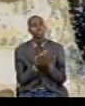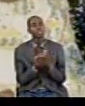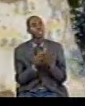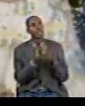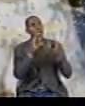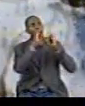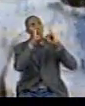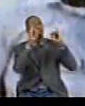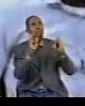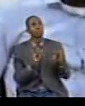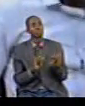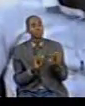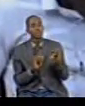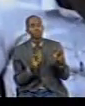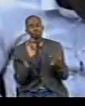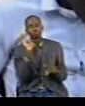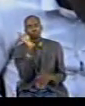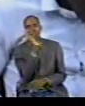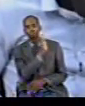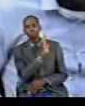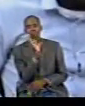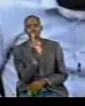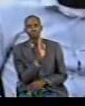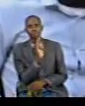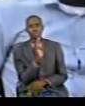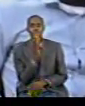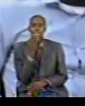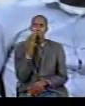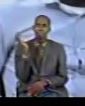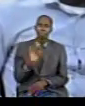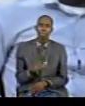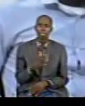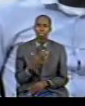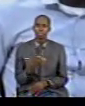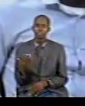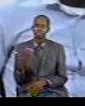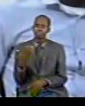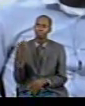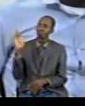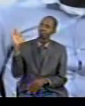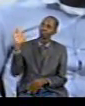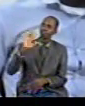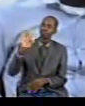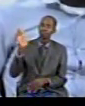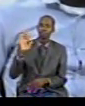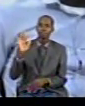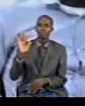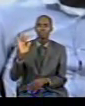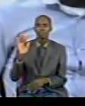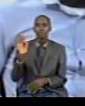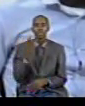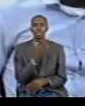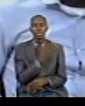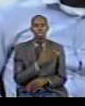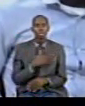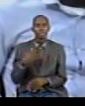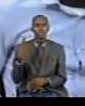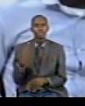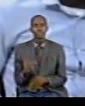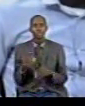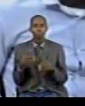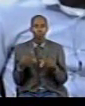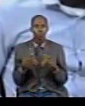bye-bye. Evil, bye-bye. Wickedness, bye-bye. And the way of